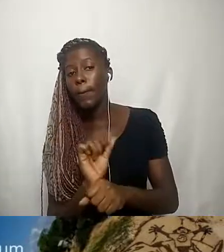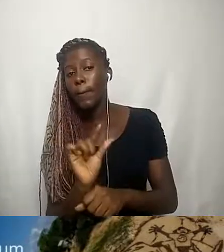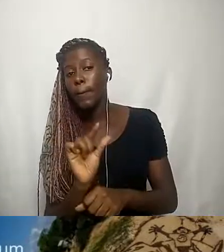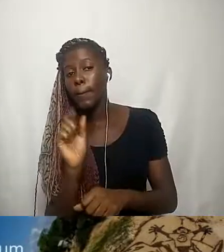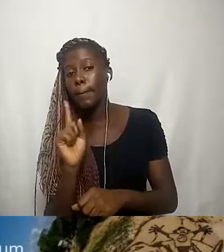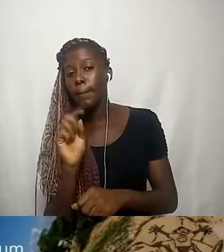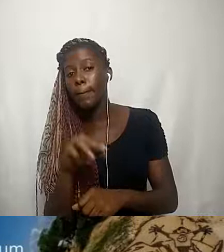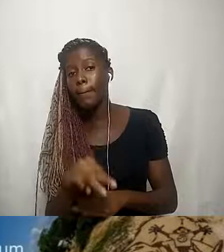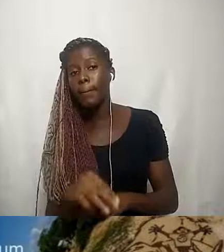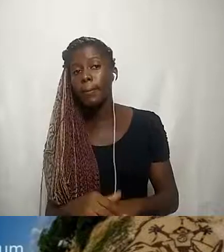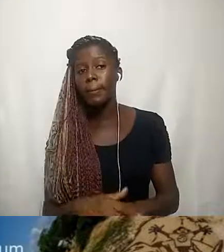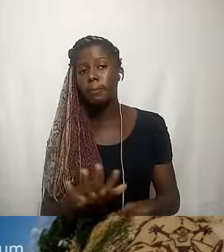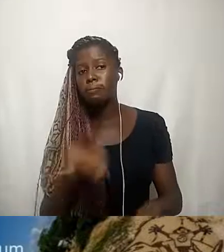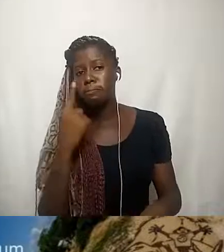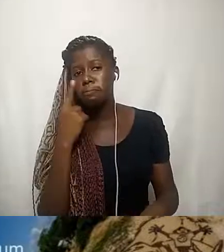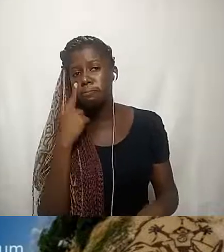Just one,